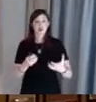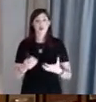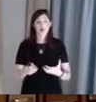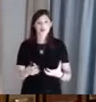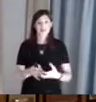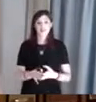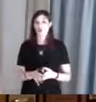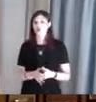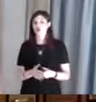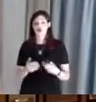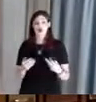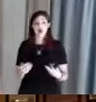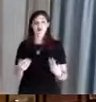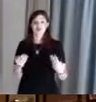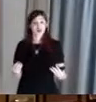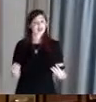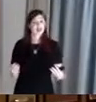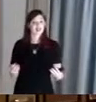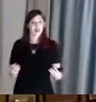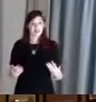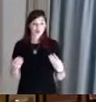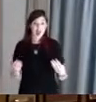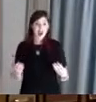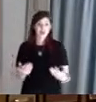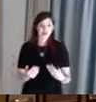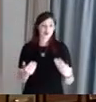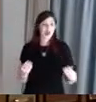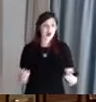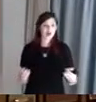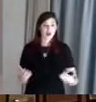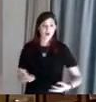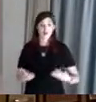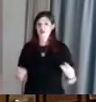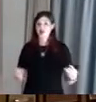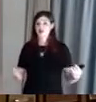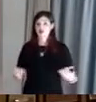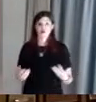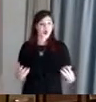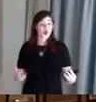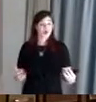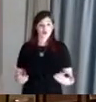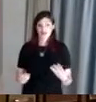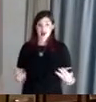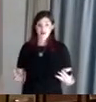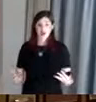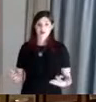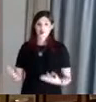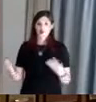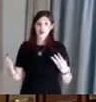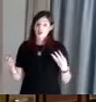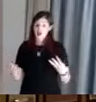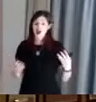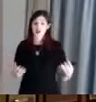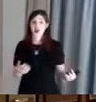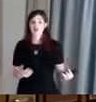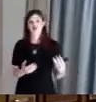silicon components that go into a lot of the devices that you have and that you rely on, whether it's your phones or your laptops or a